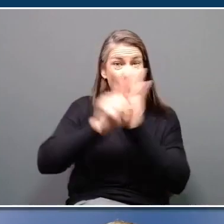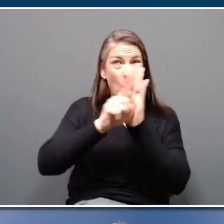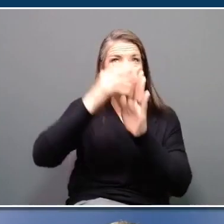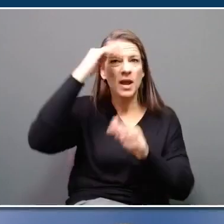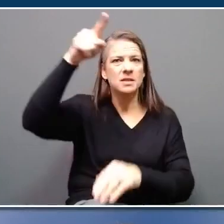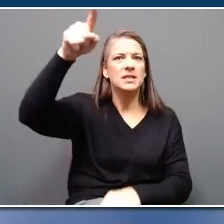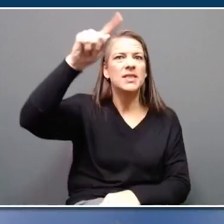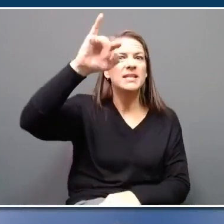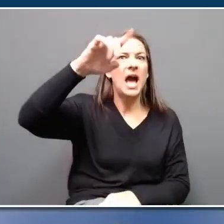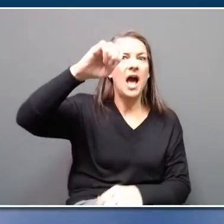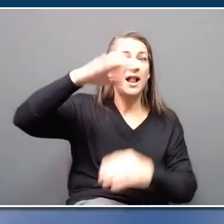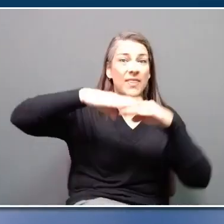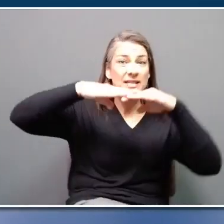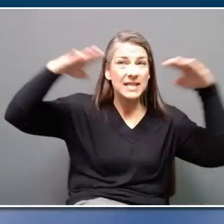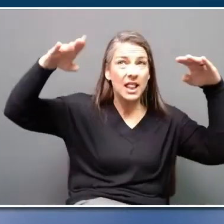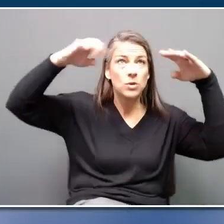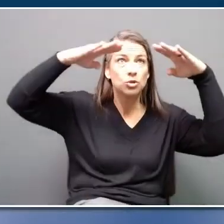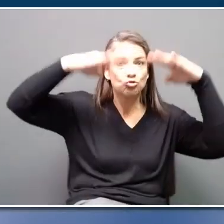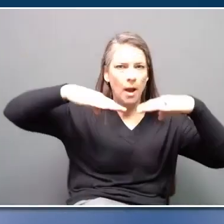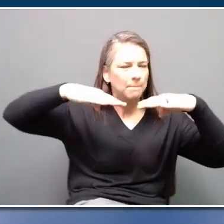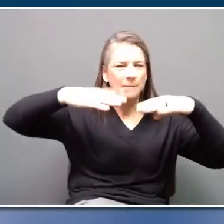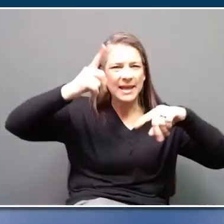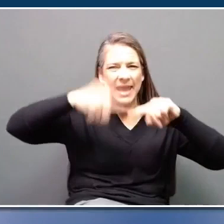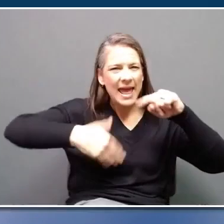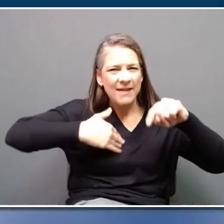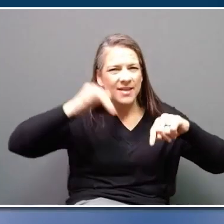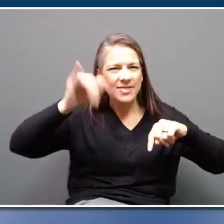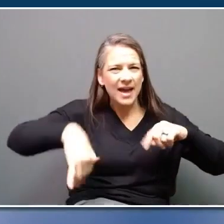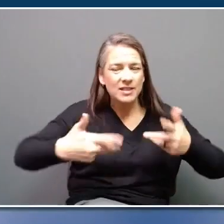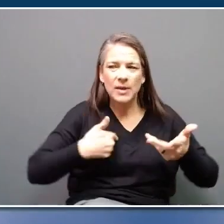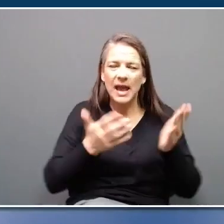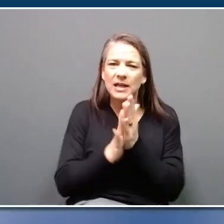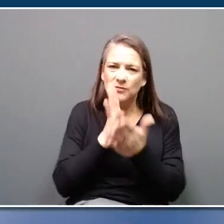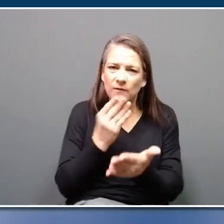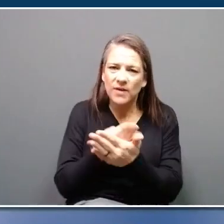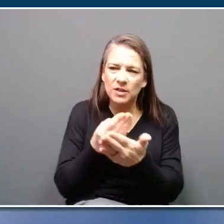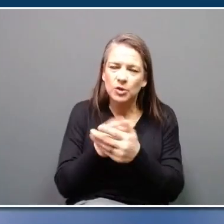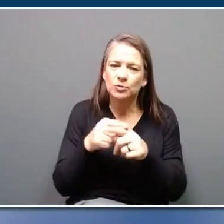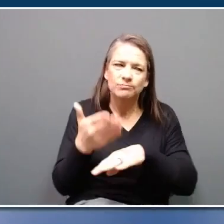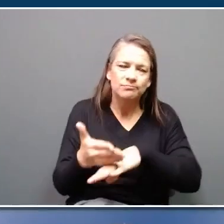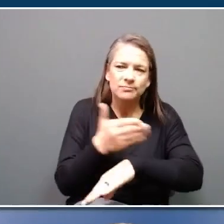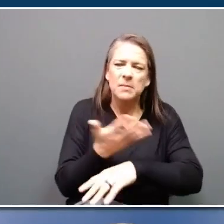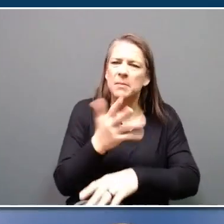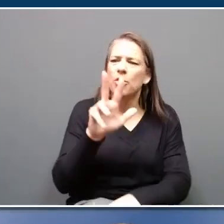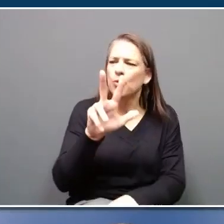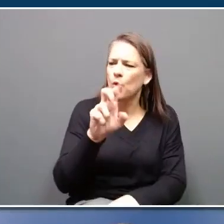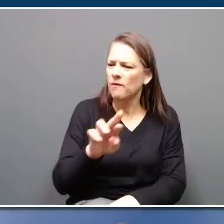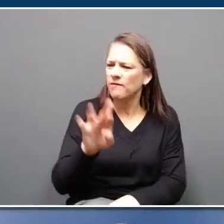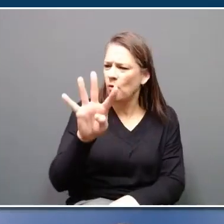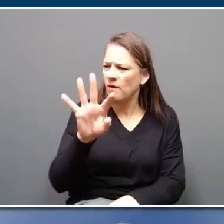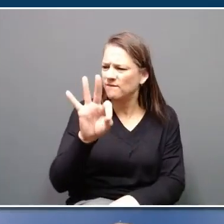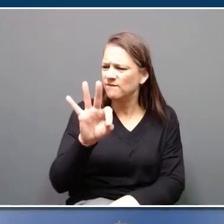which you can't have in one of these facilities. So we asked for funding for, I think it's 3 or 4, the Fayette County,